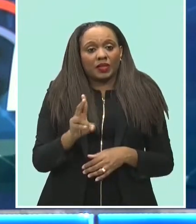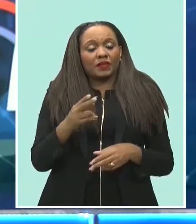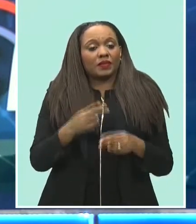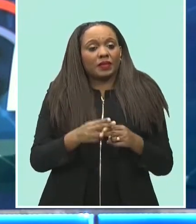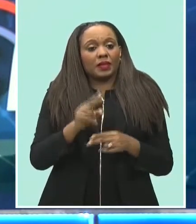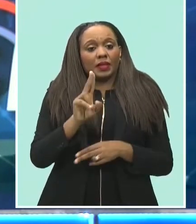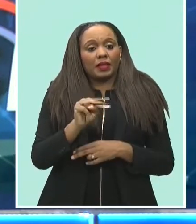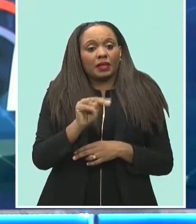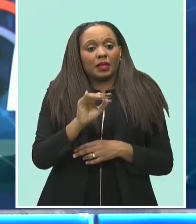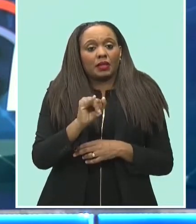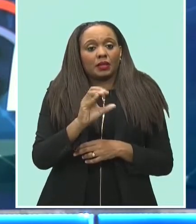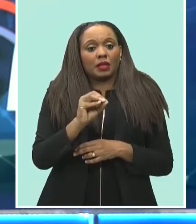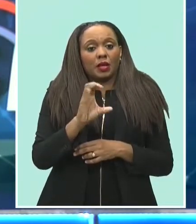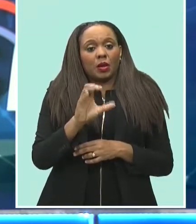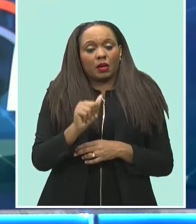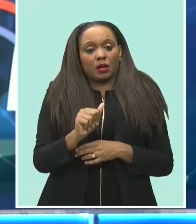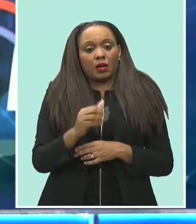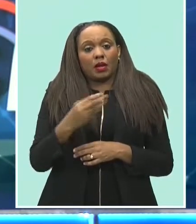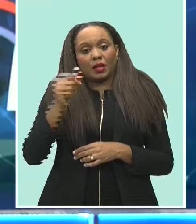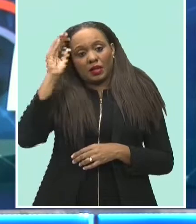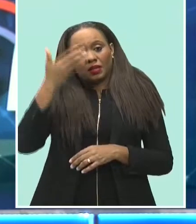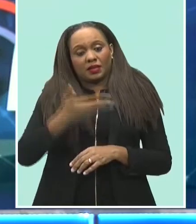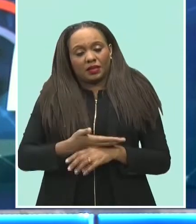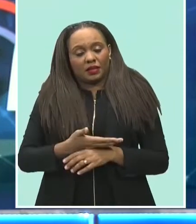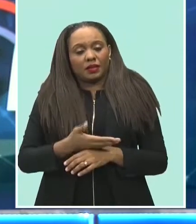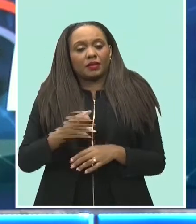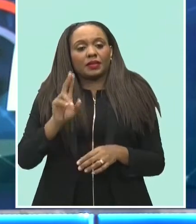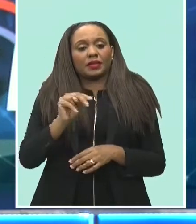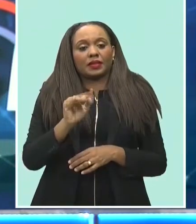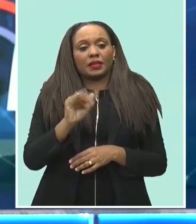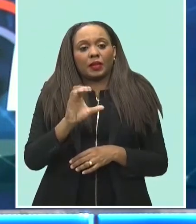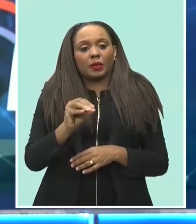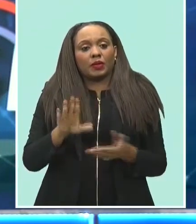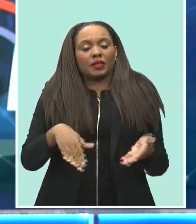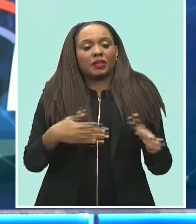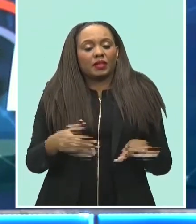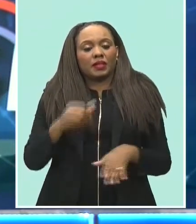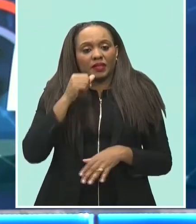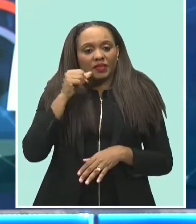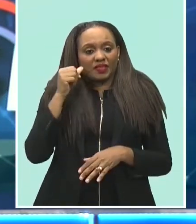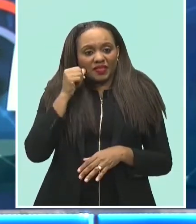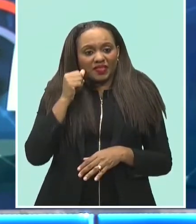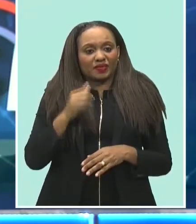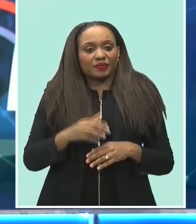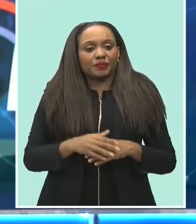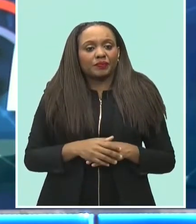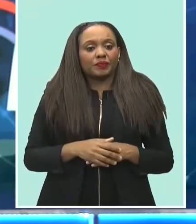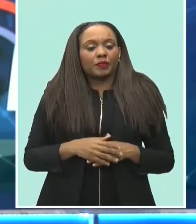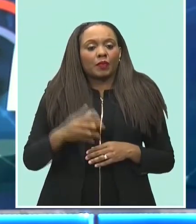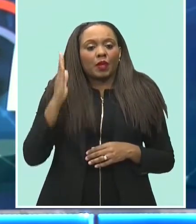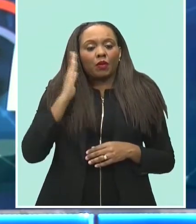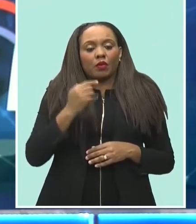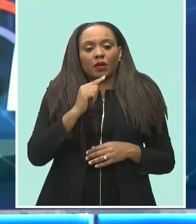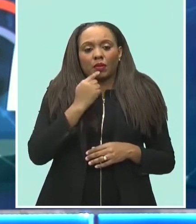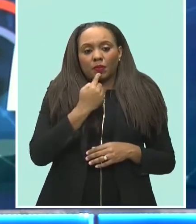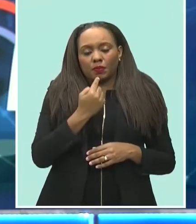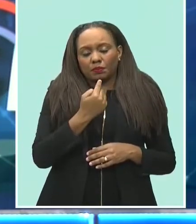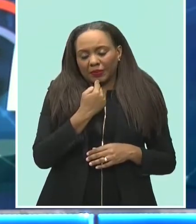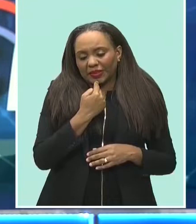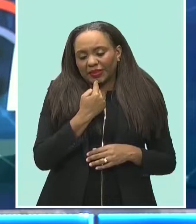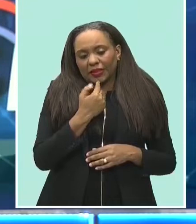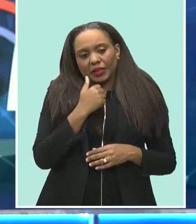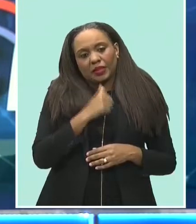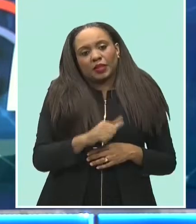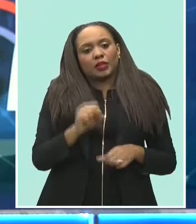Nico, who drowned at Welch's Beach on Sunday, December 15th. The corporation will indeed miss Nyoka, a